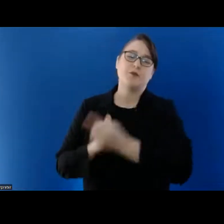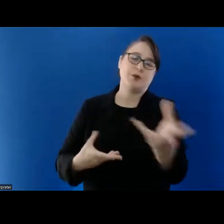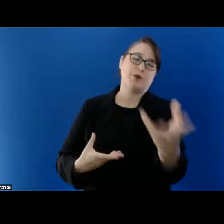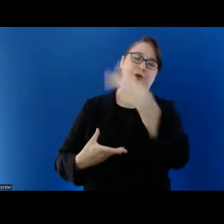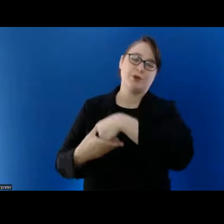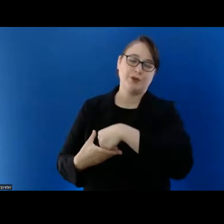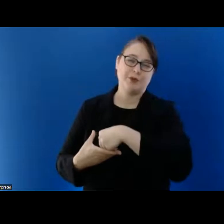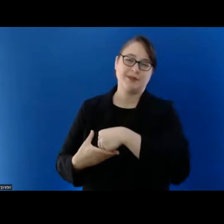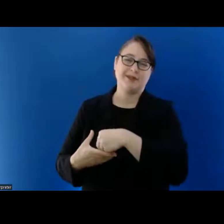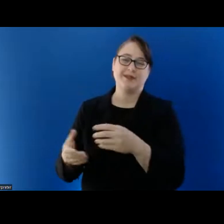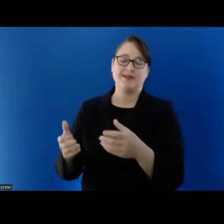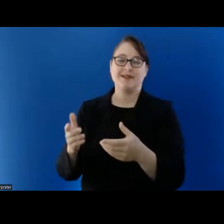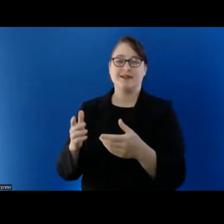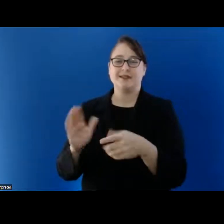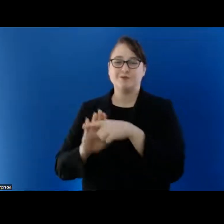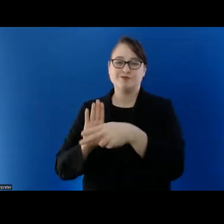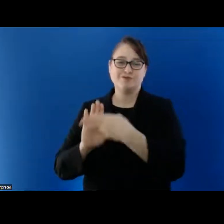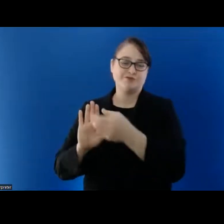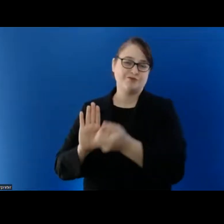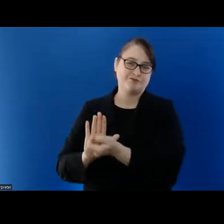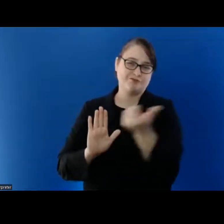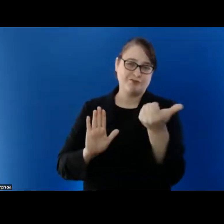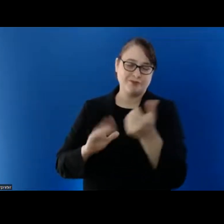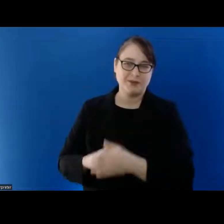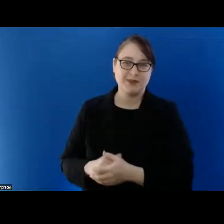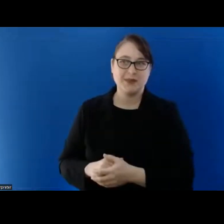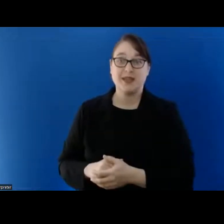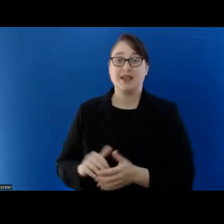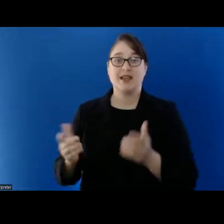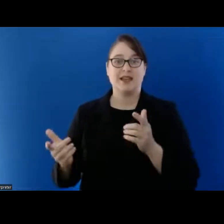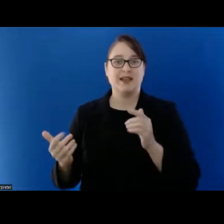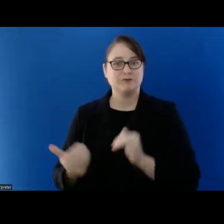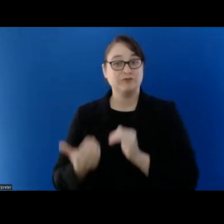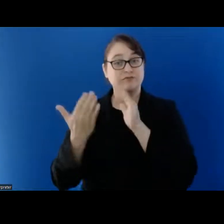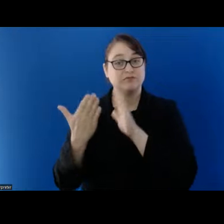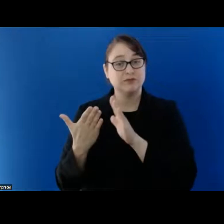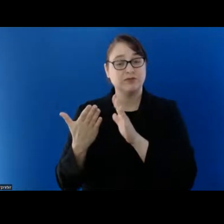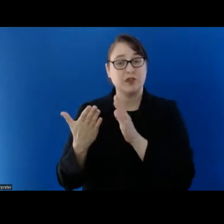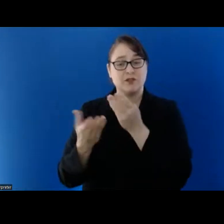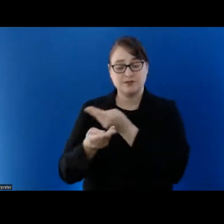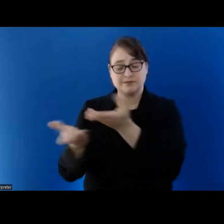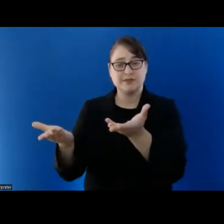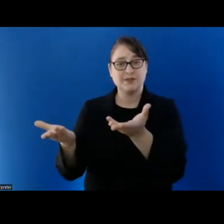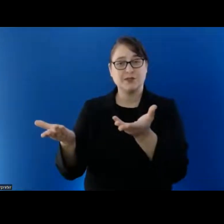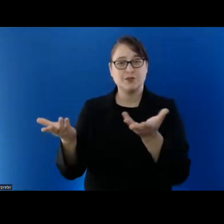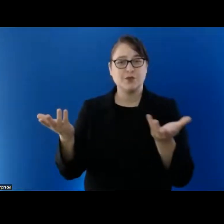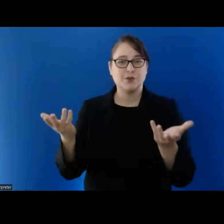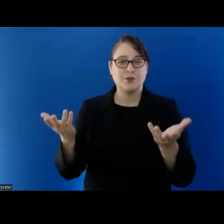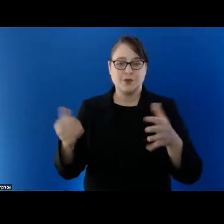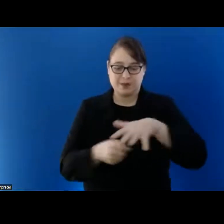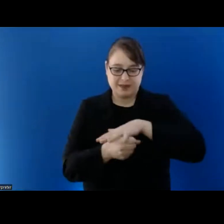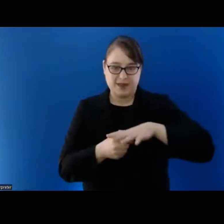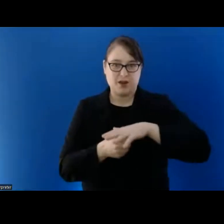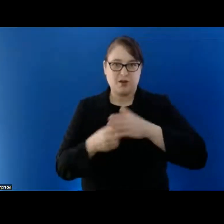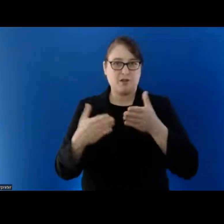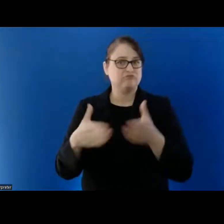be stigmatized. The second is to be able to deal with and deliver it to the whole geographic area of